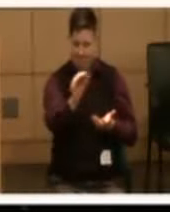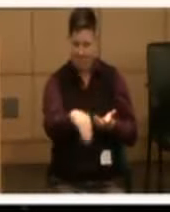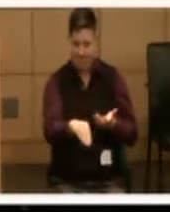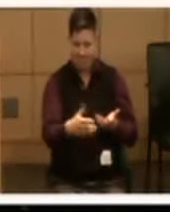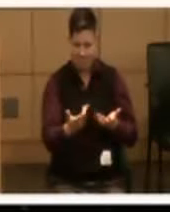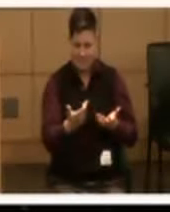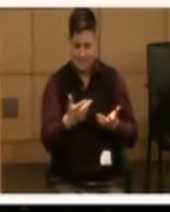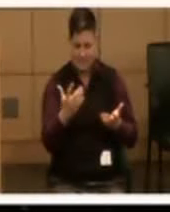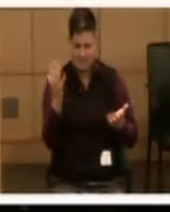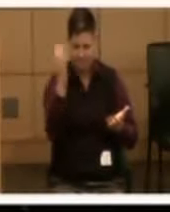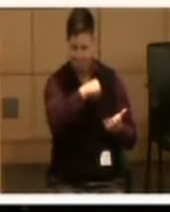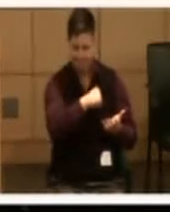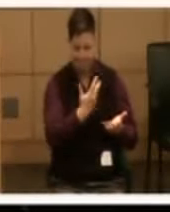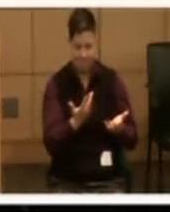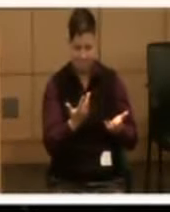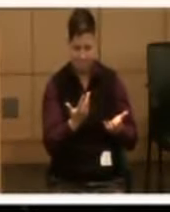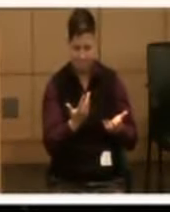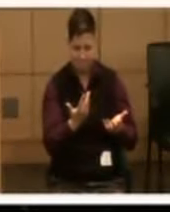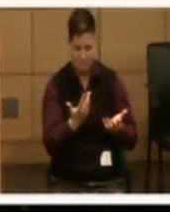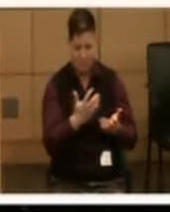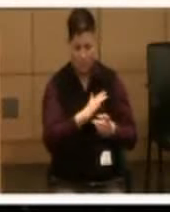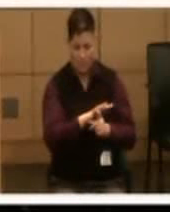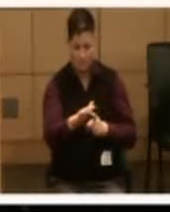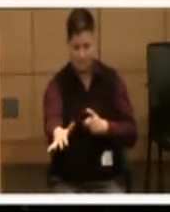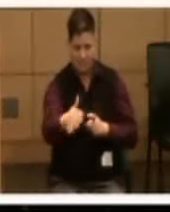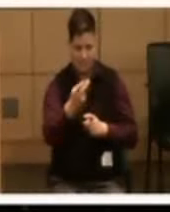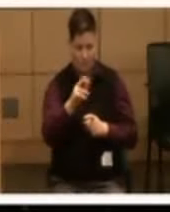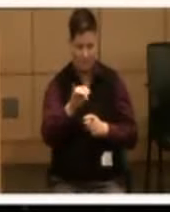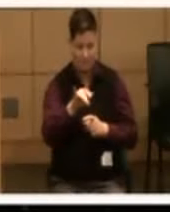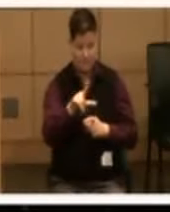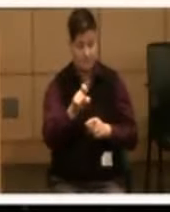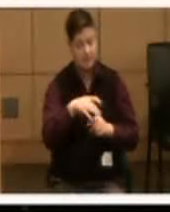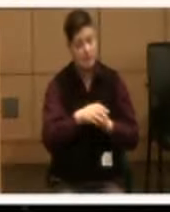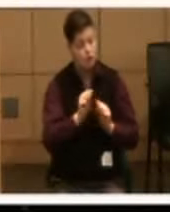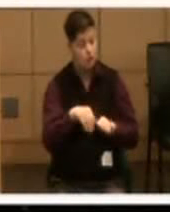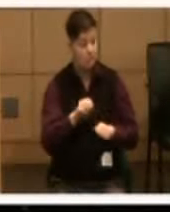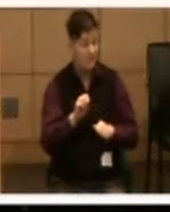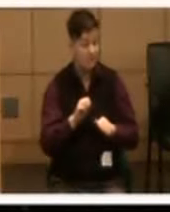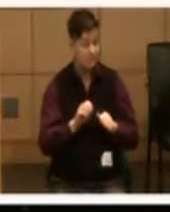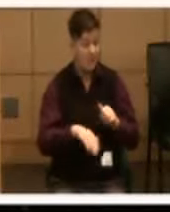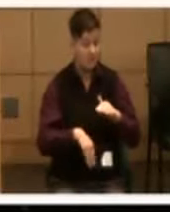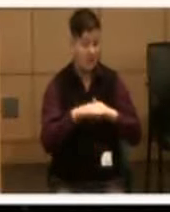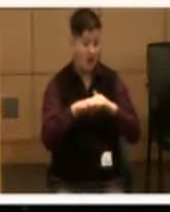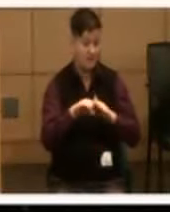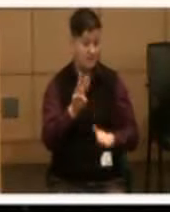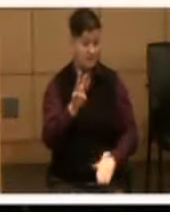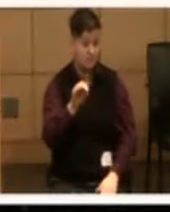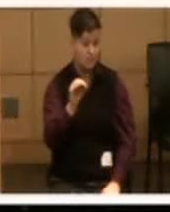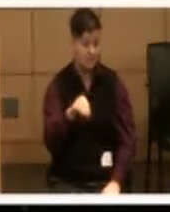right now, but I think it's as high as 6% has been recently reported in